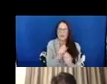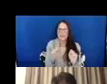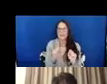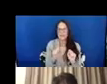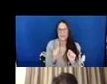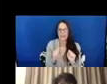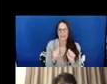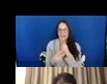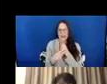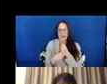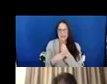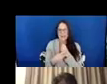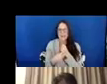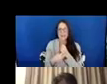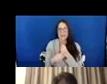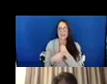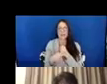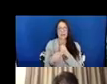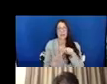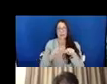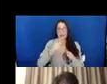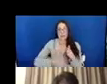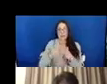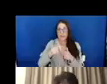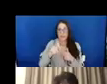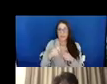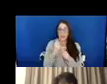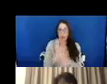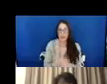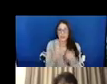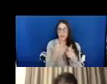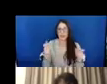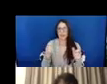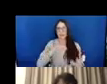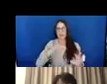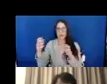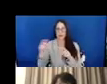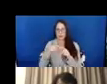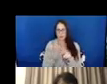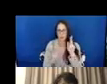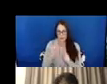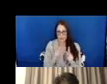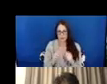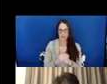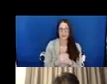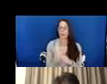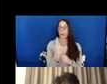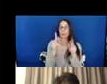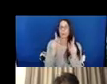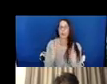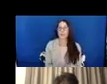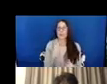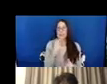increases in the cost of necessities caused major disruptions to participants. As one participant stated,